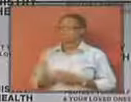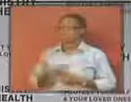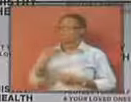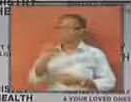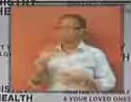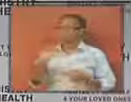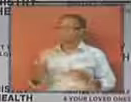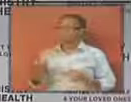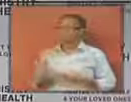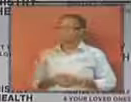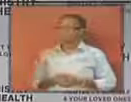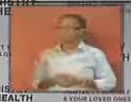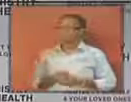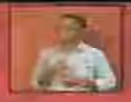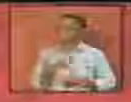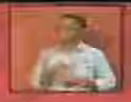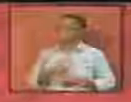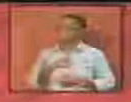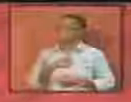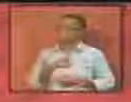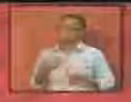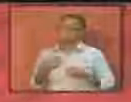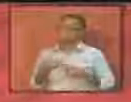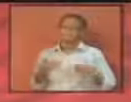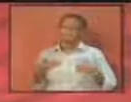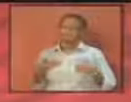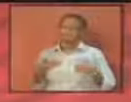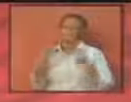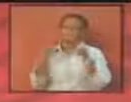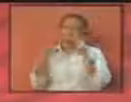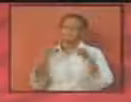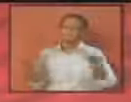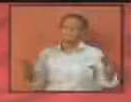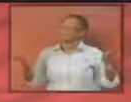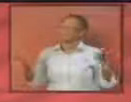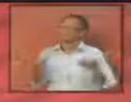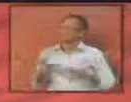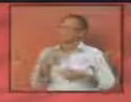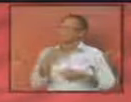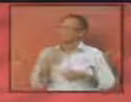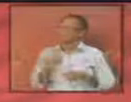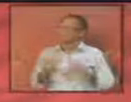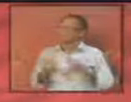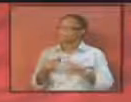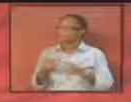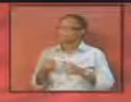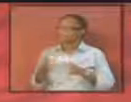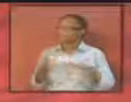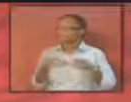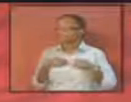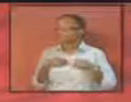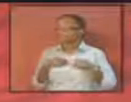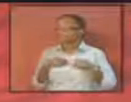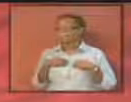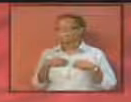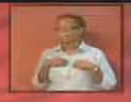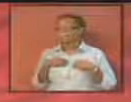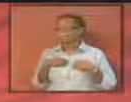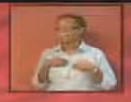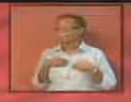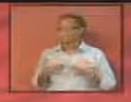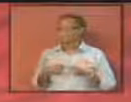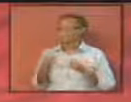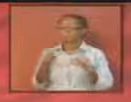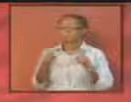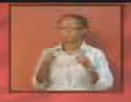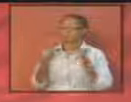Sorry, I don't have that information. As I said, when the samples come to us, they tend to come to us blind. We sequence them, we send back the results to